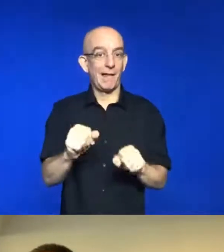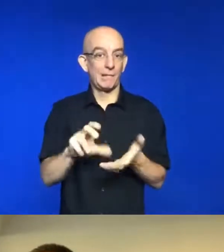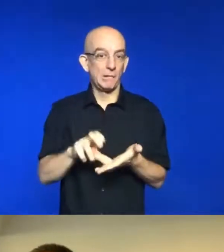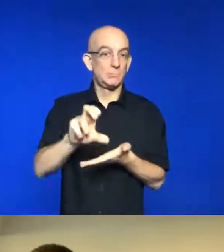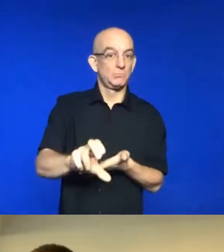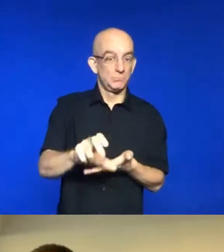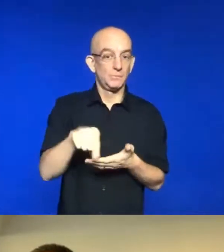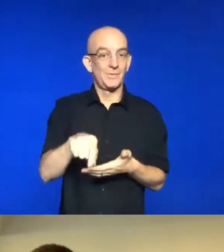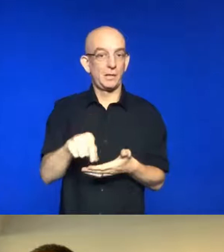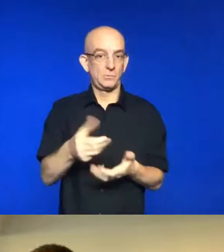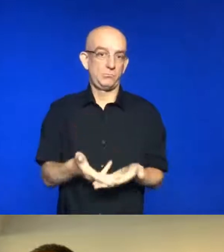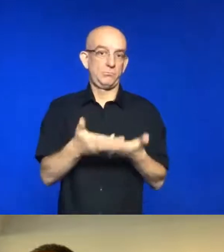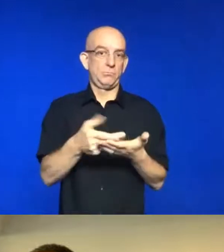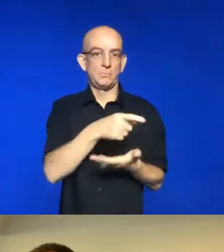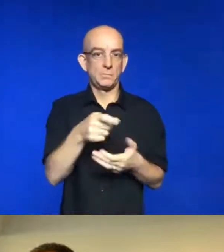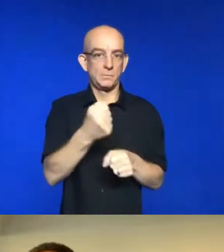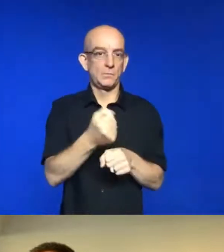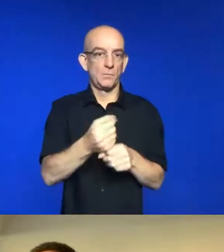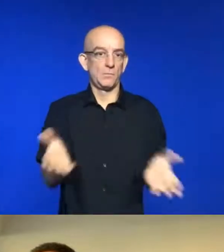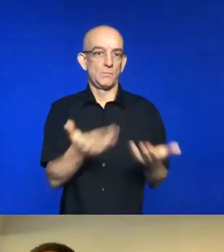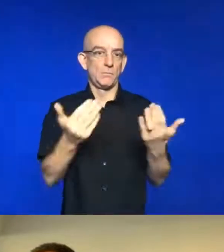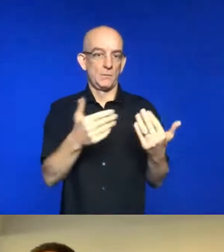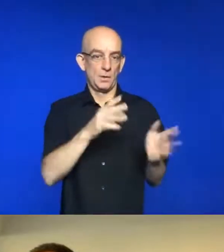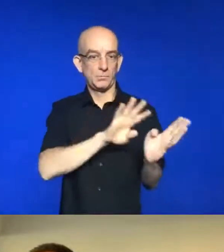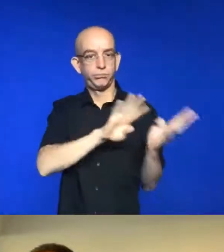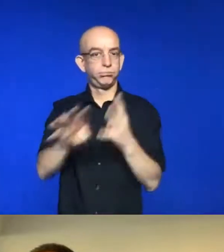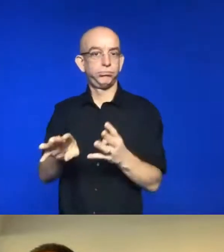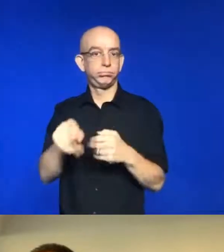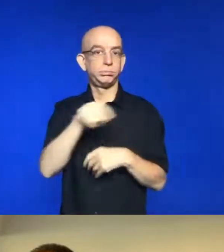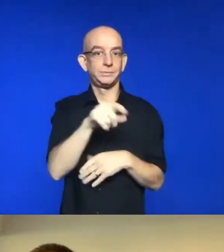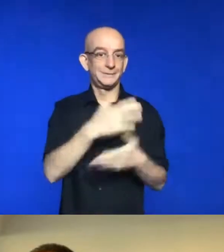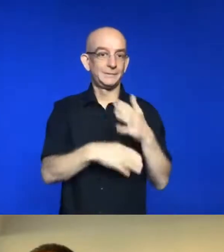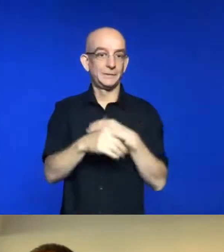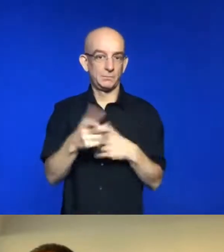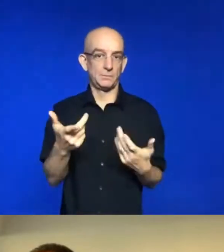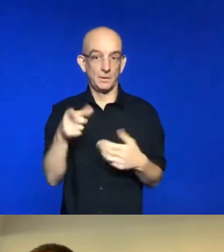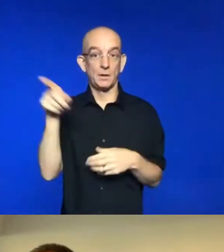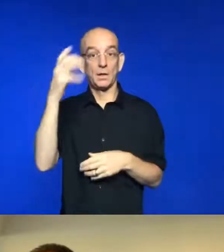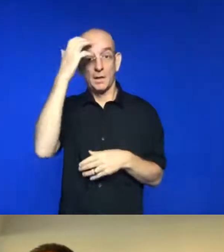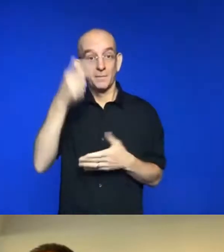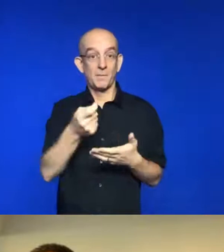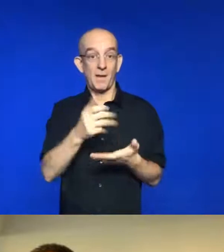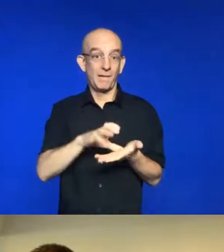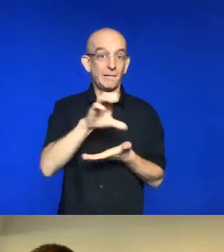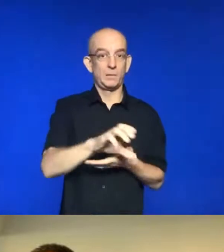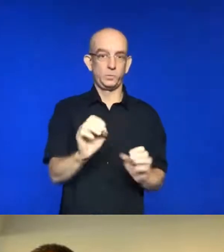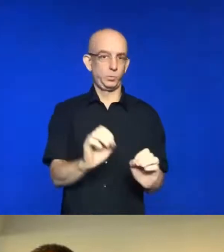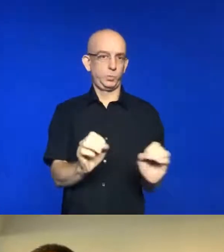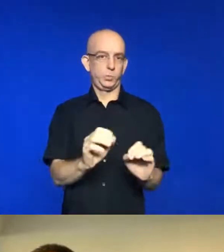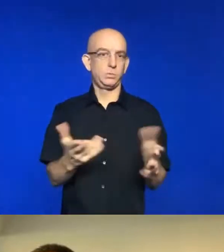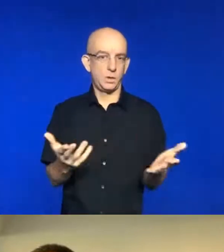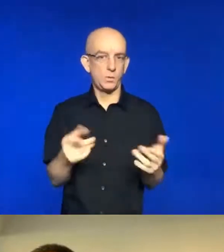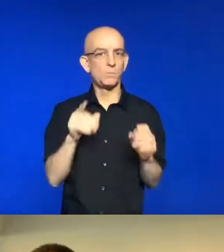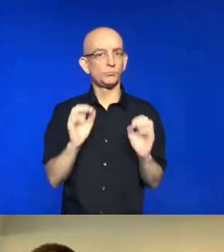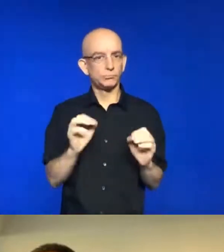how we make the most use of all the instruments and programs we have that can be helpful. Another element, for instance,